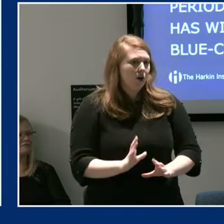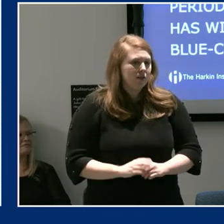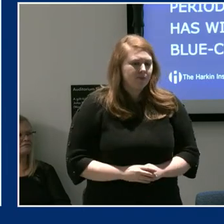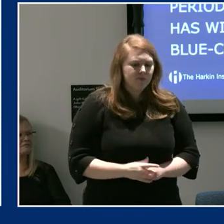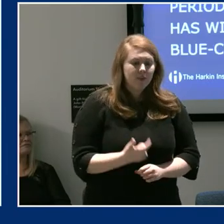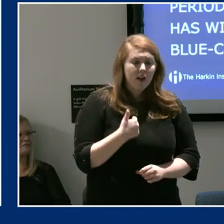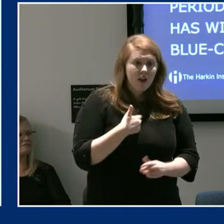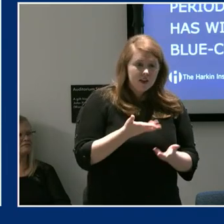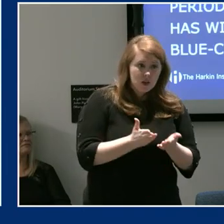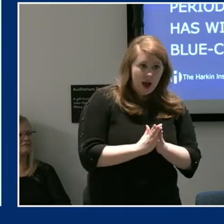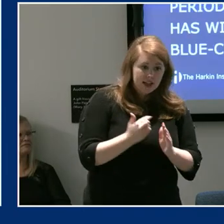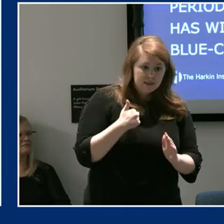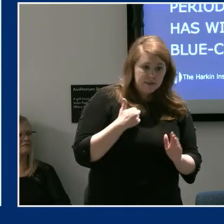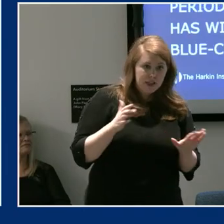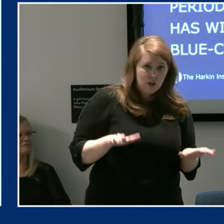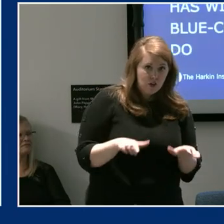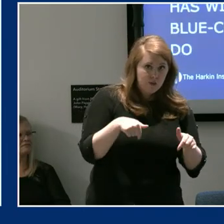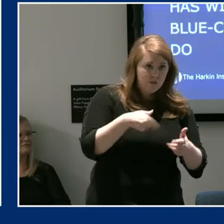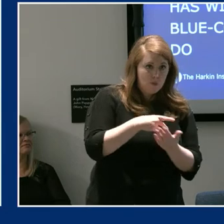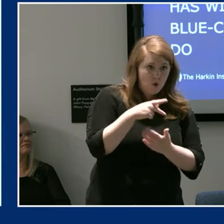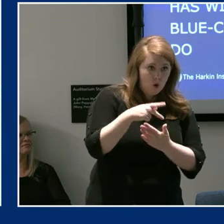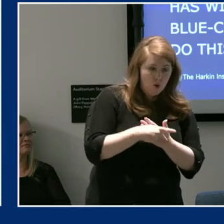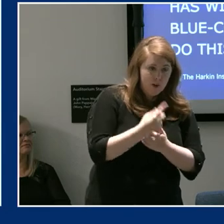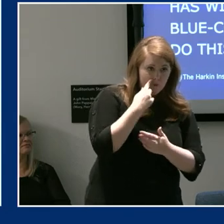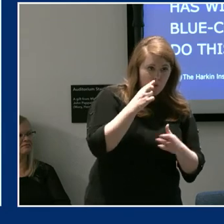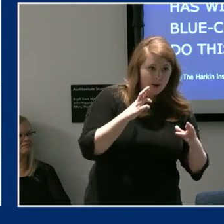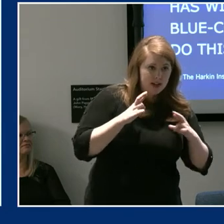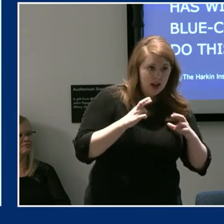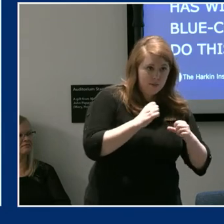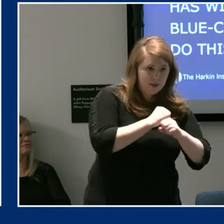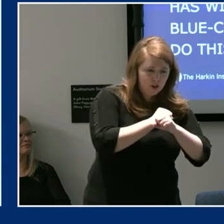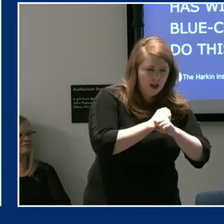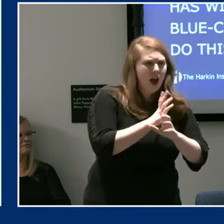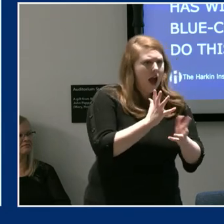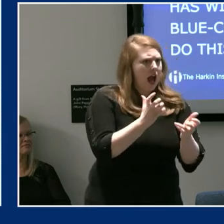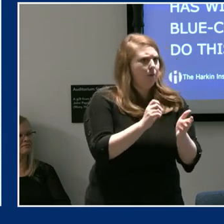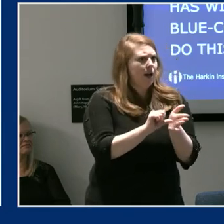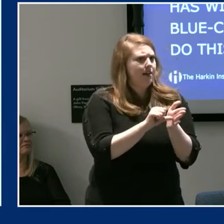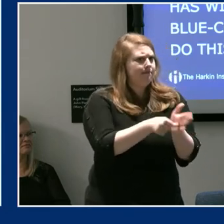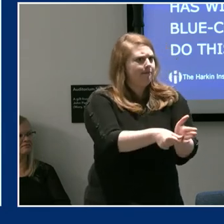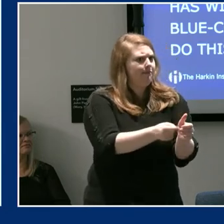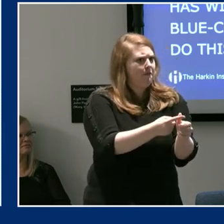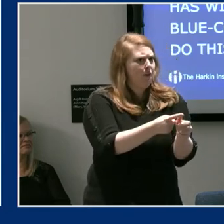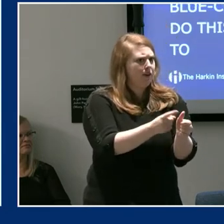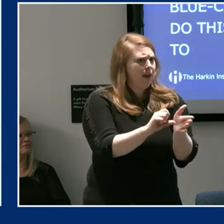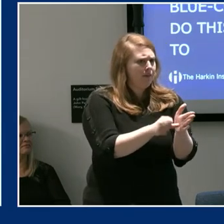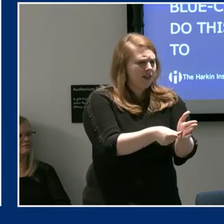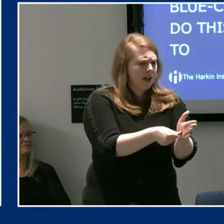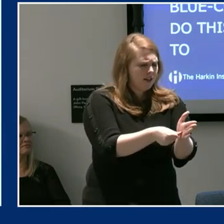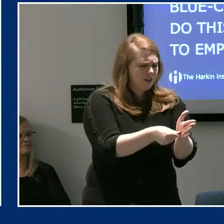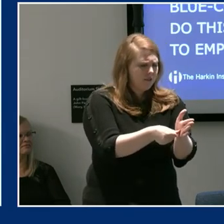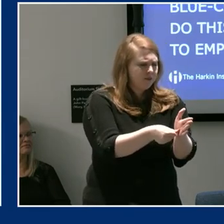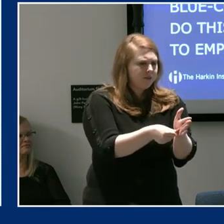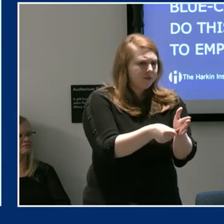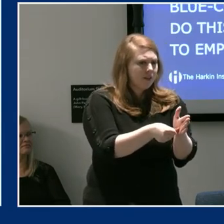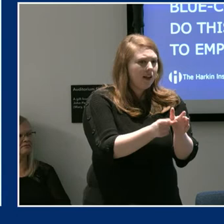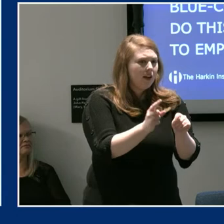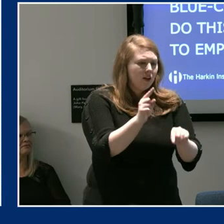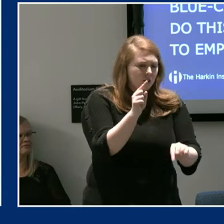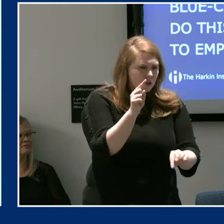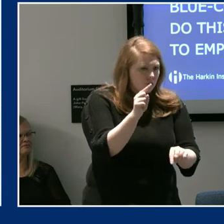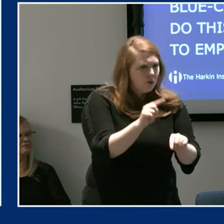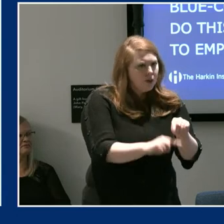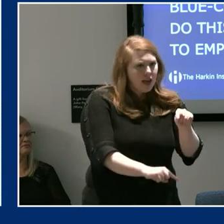on retirement security, I want to emphasize one thing before I get to the demographics, that you cannot